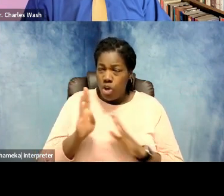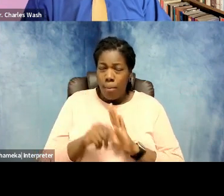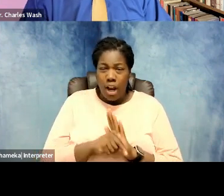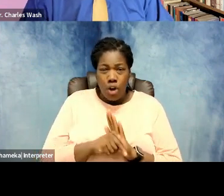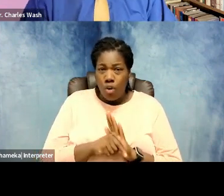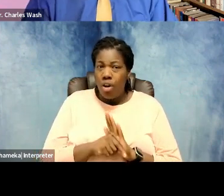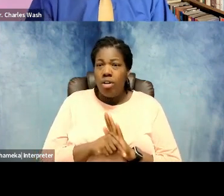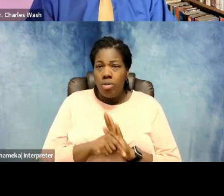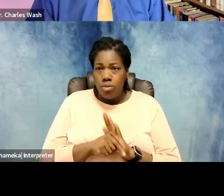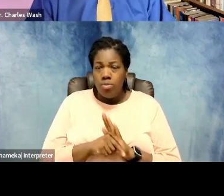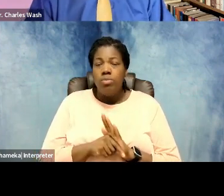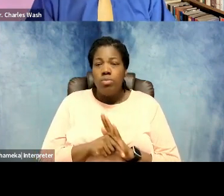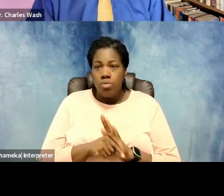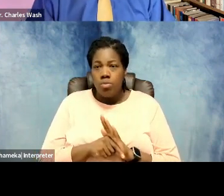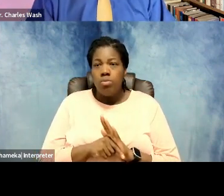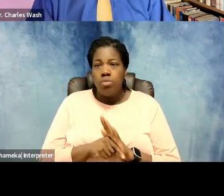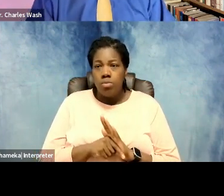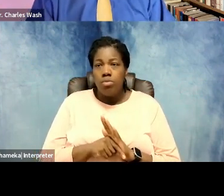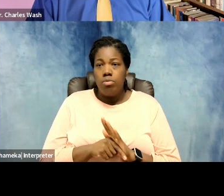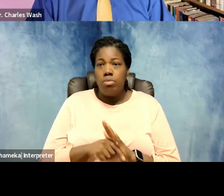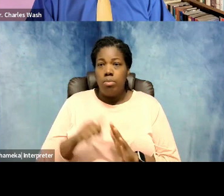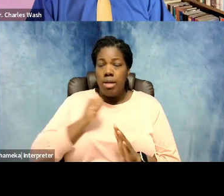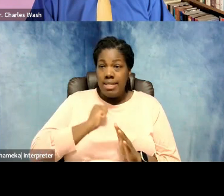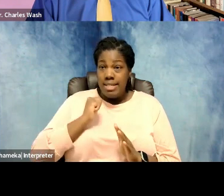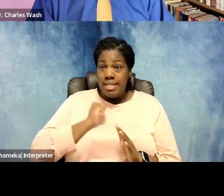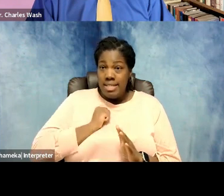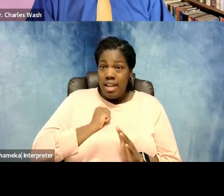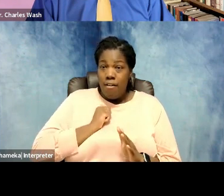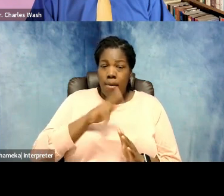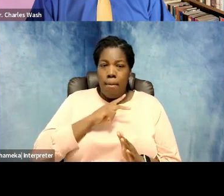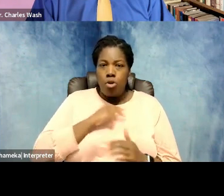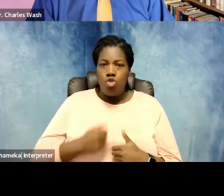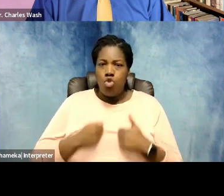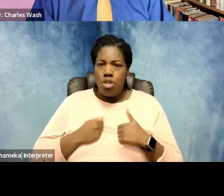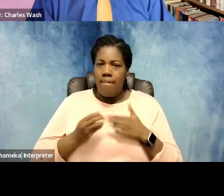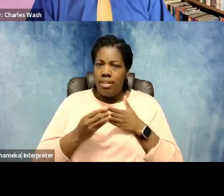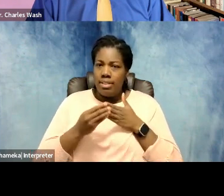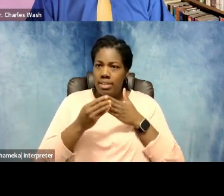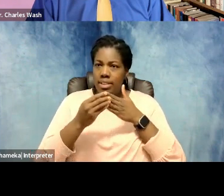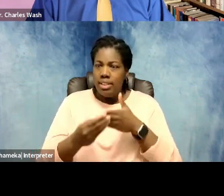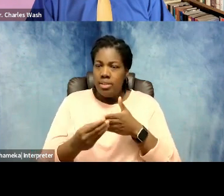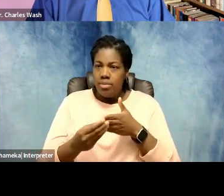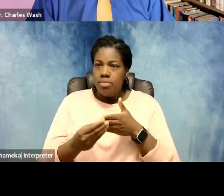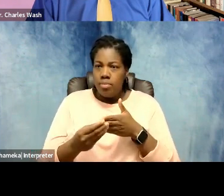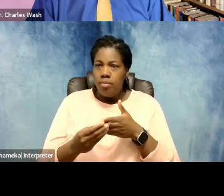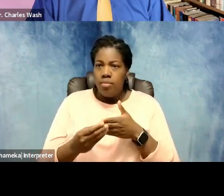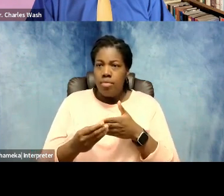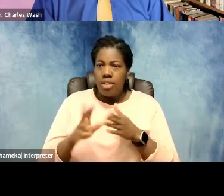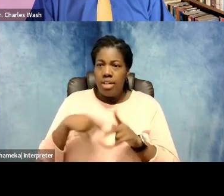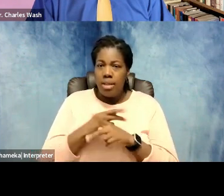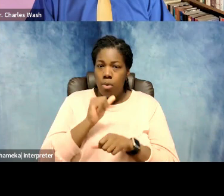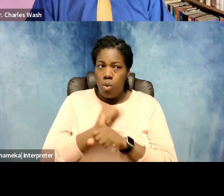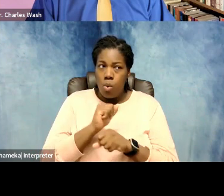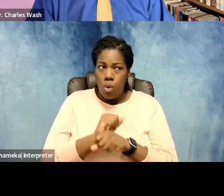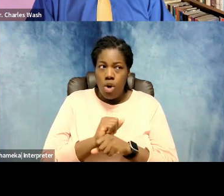is. And, you know, for myself, my personal life has really driven me in the work that I do in the official